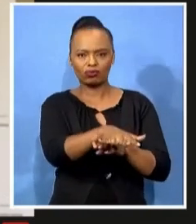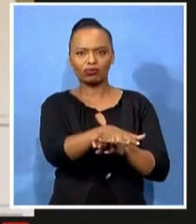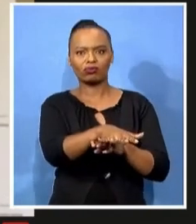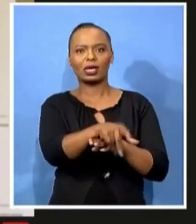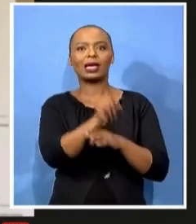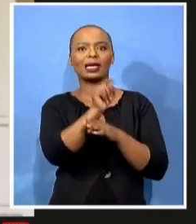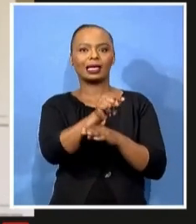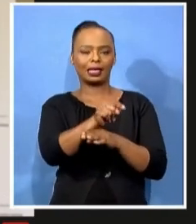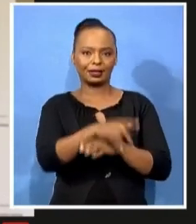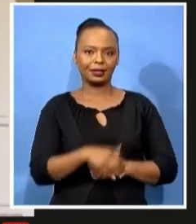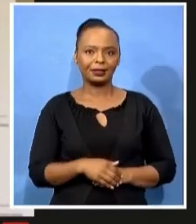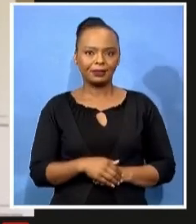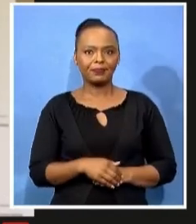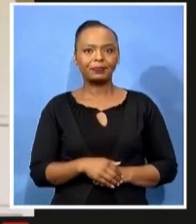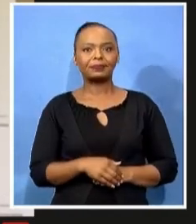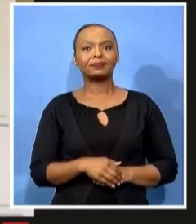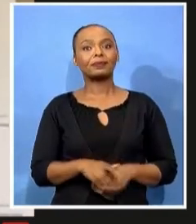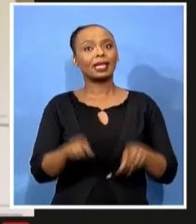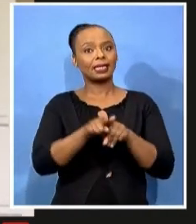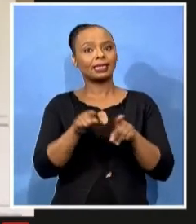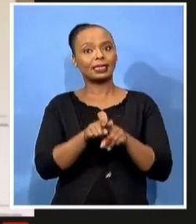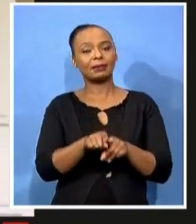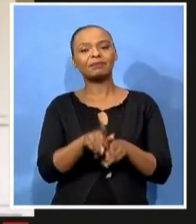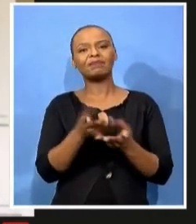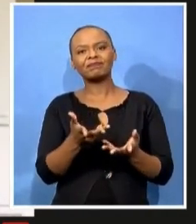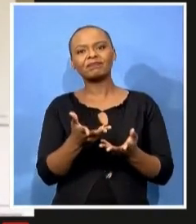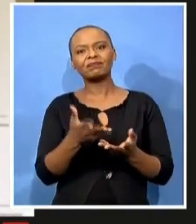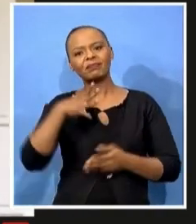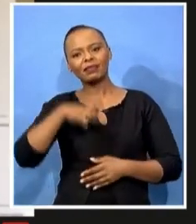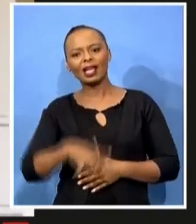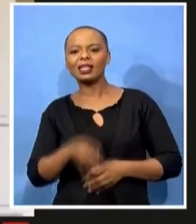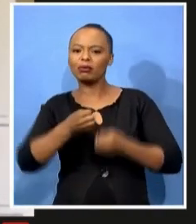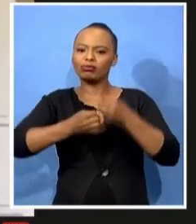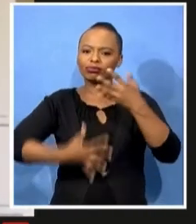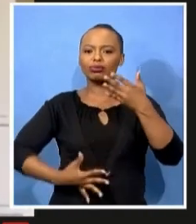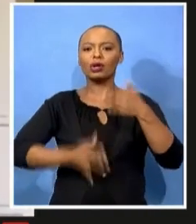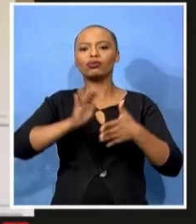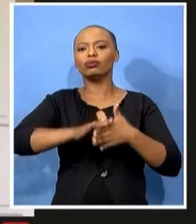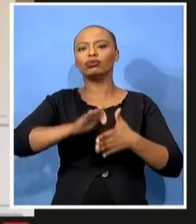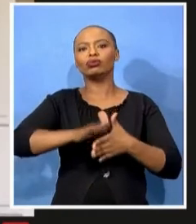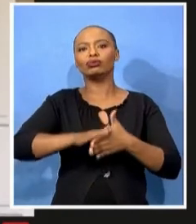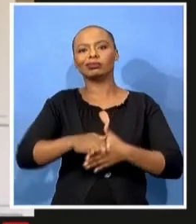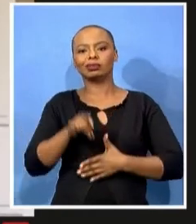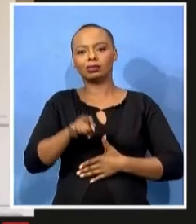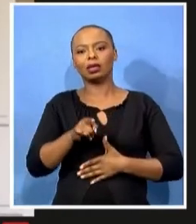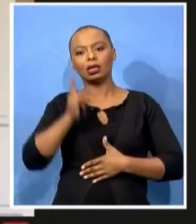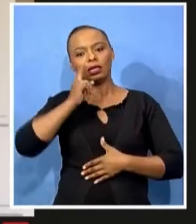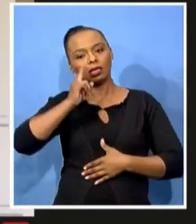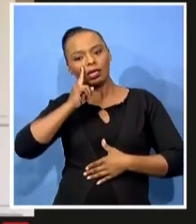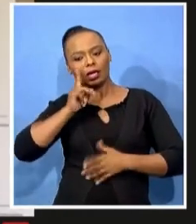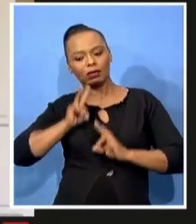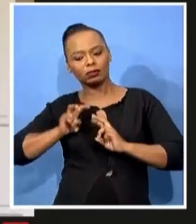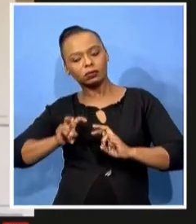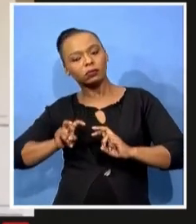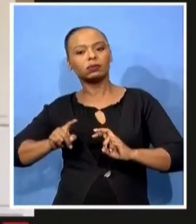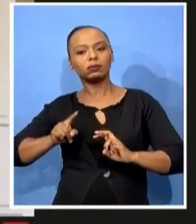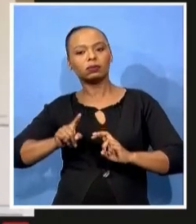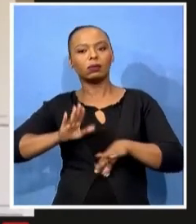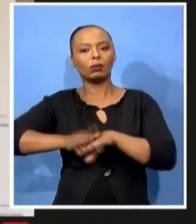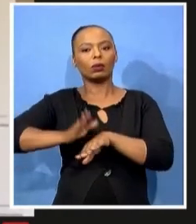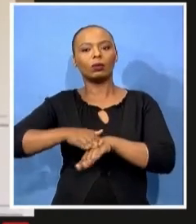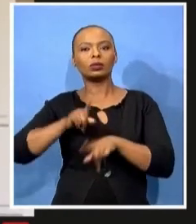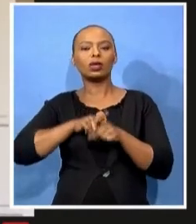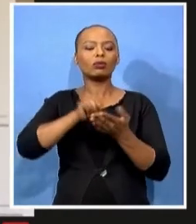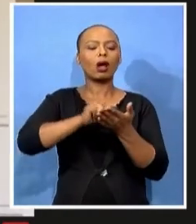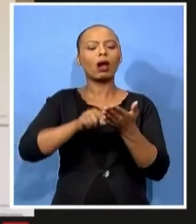various other factors that have got to be looked into to calculate what would be the safest number of